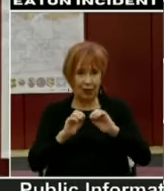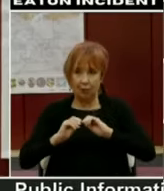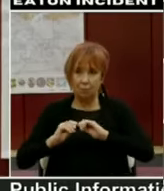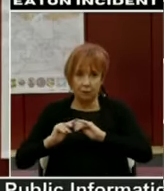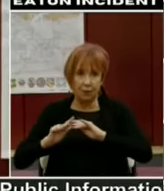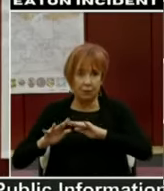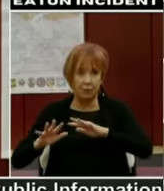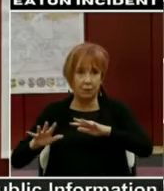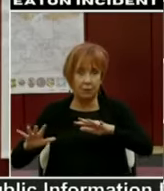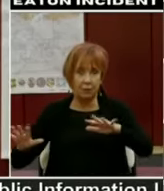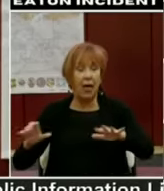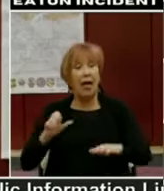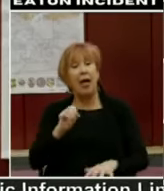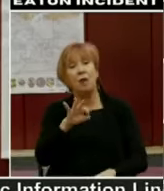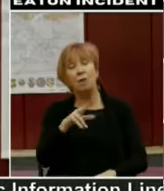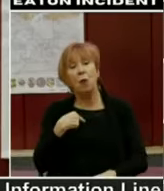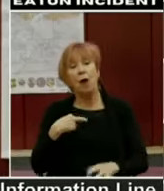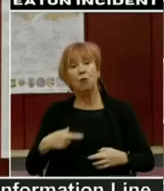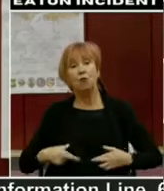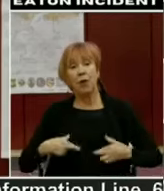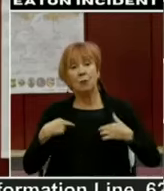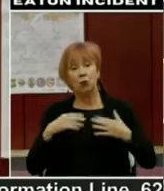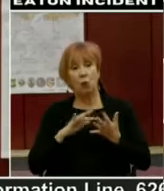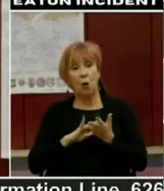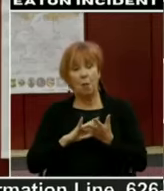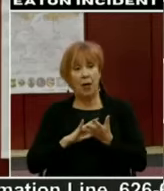have respiratory conditions, consider that.